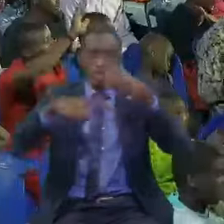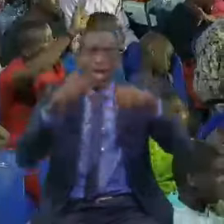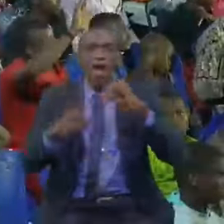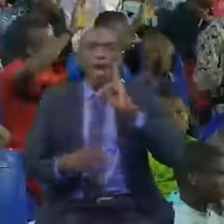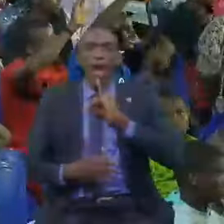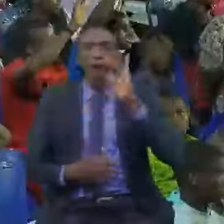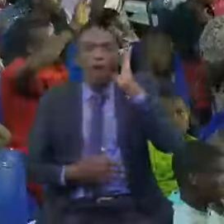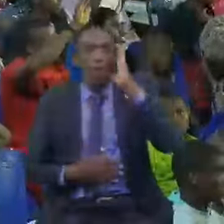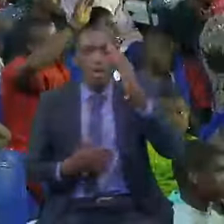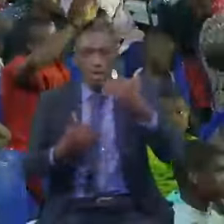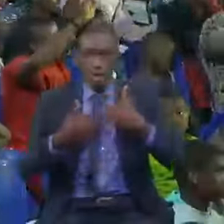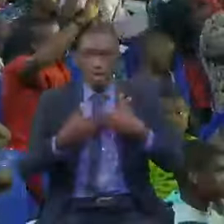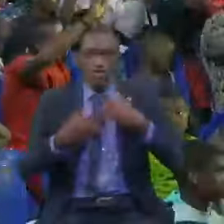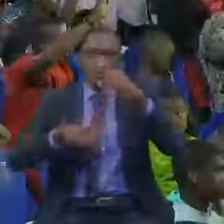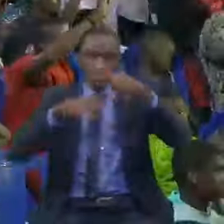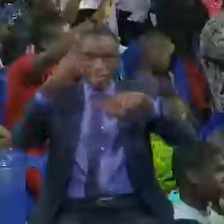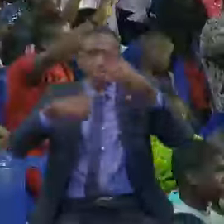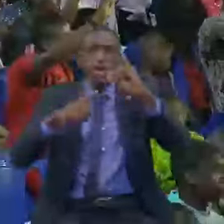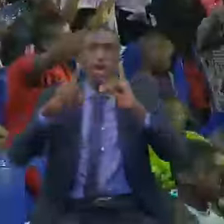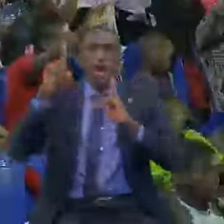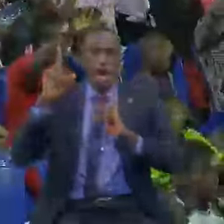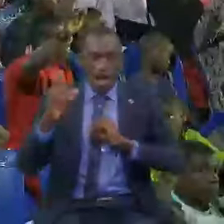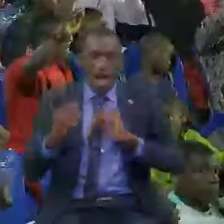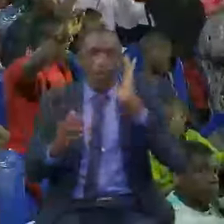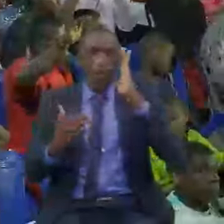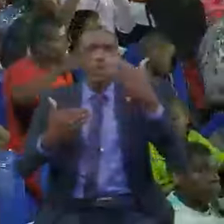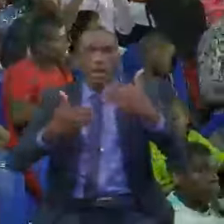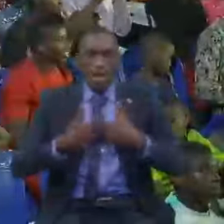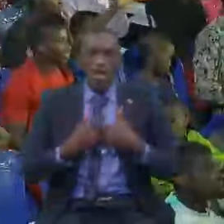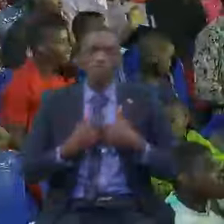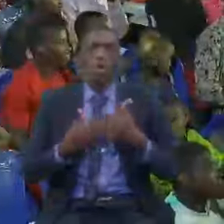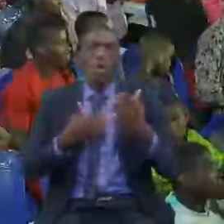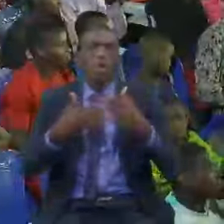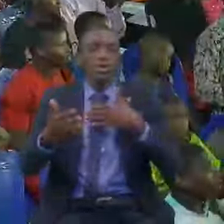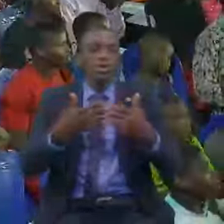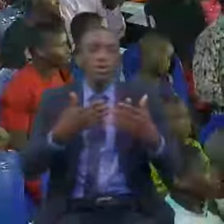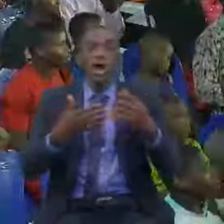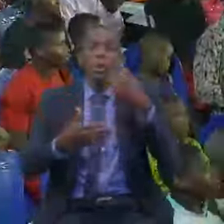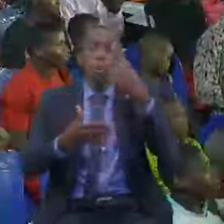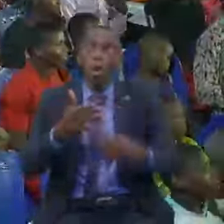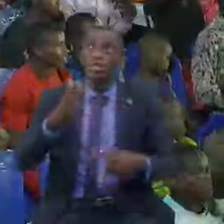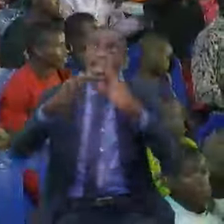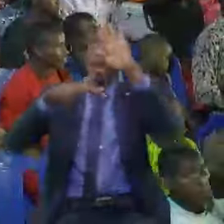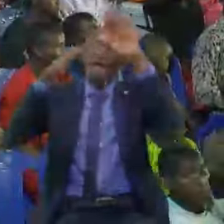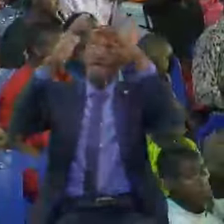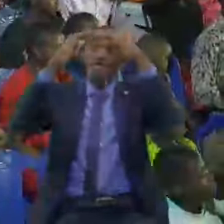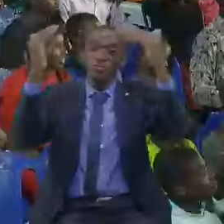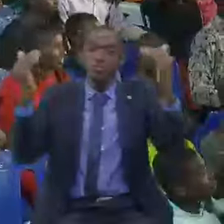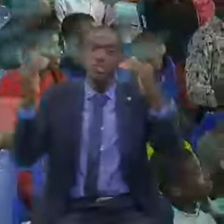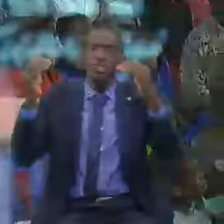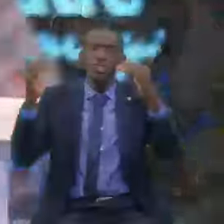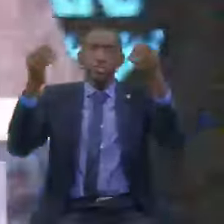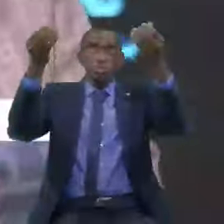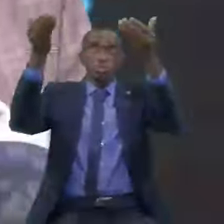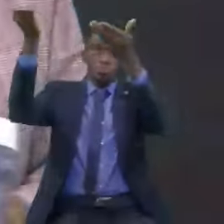have. I will have. What heaven is dropping on us tonight,